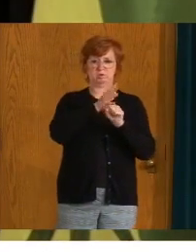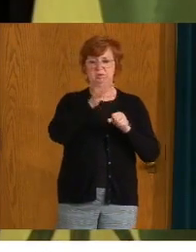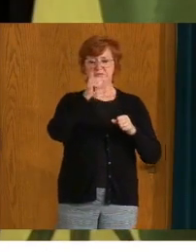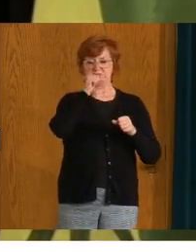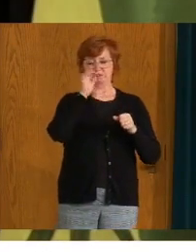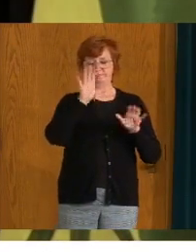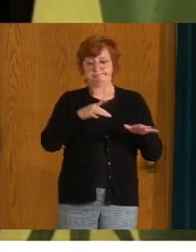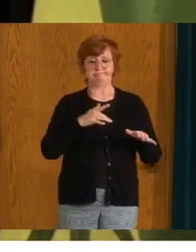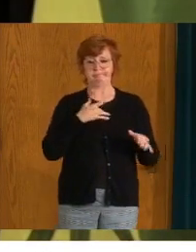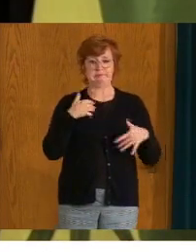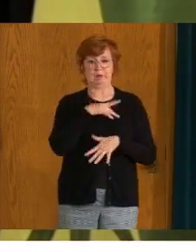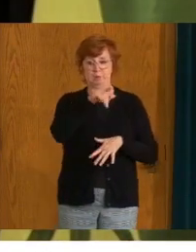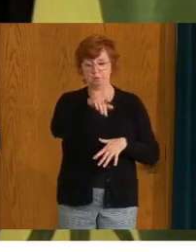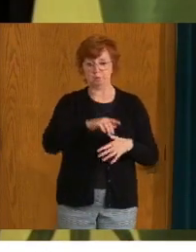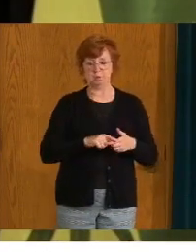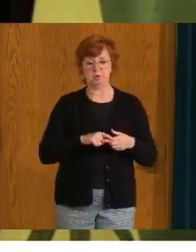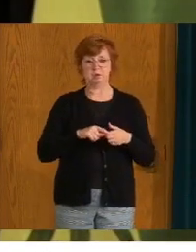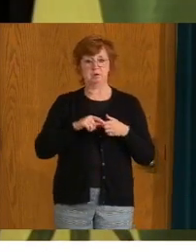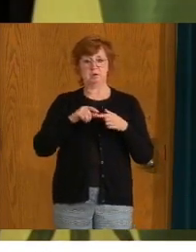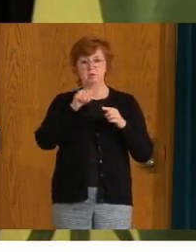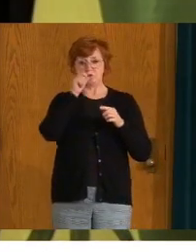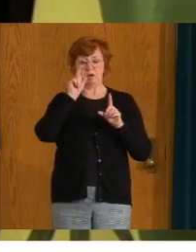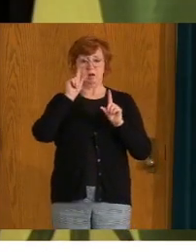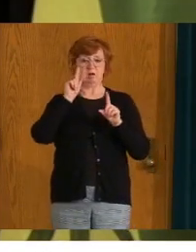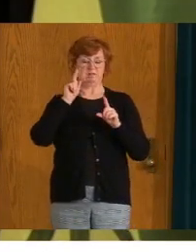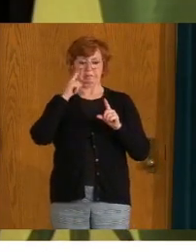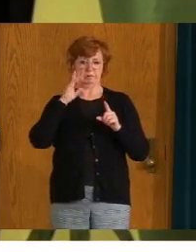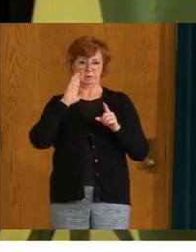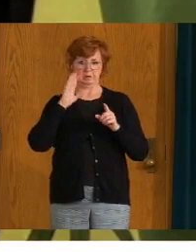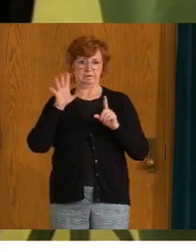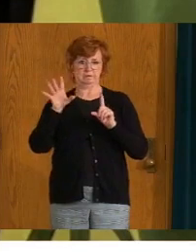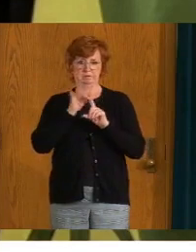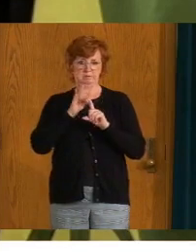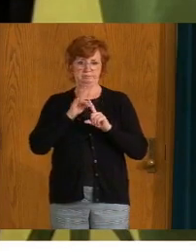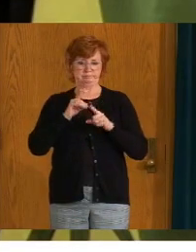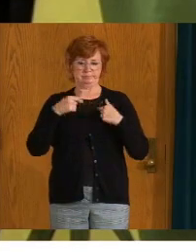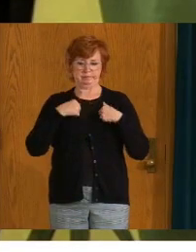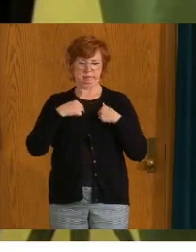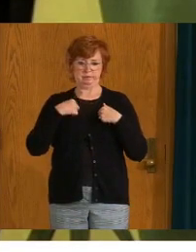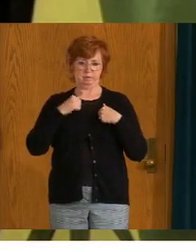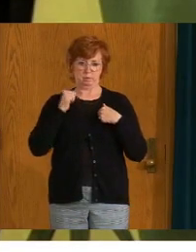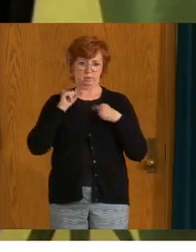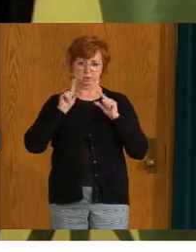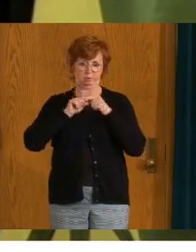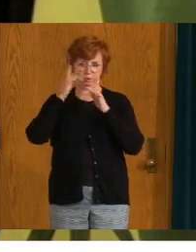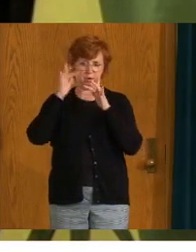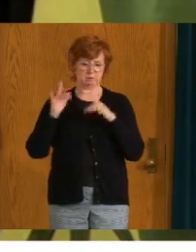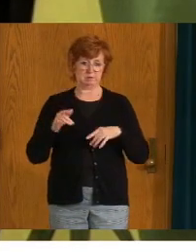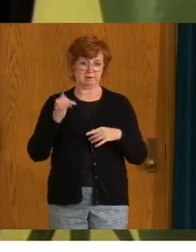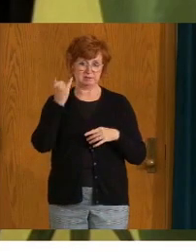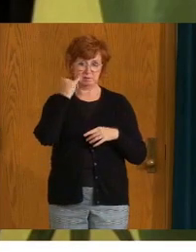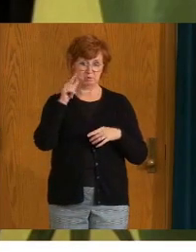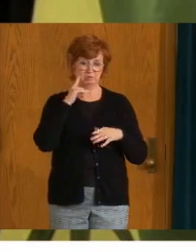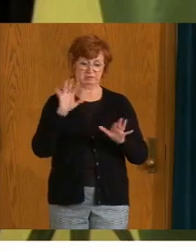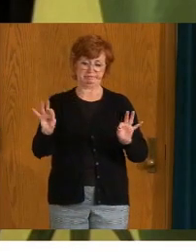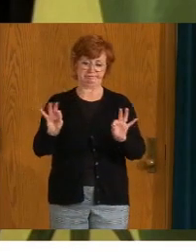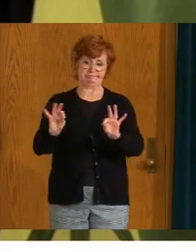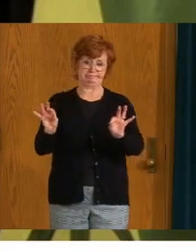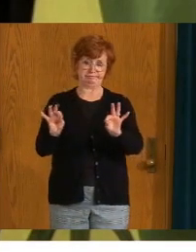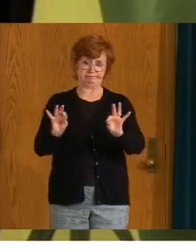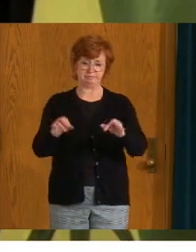sick, hospitalized, or you don't think that the virus ultimately has the ability to really have